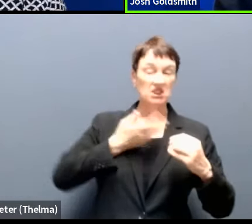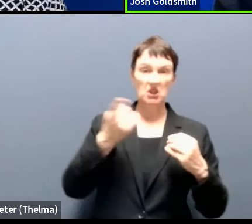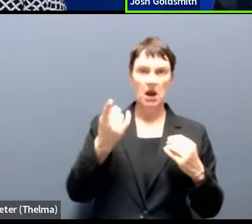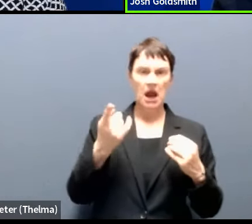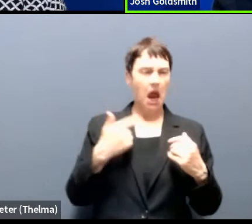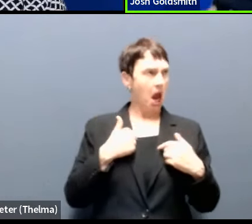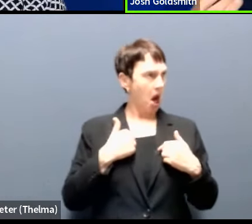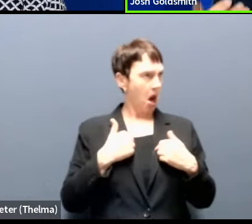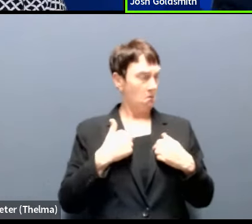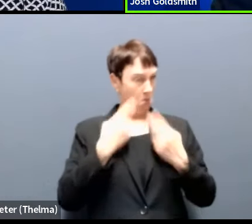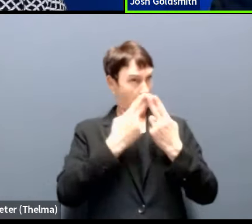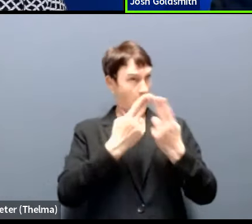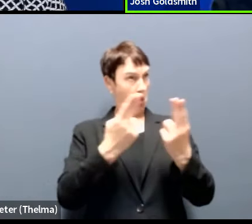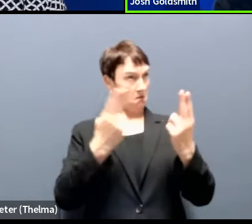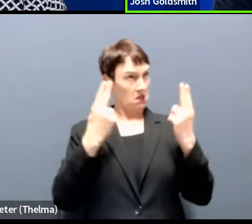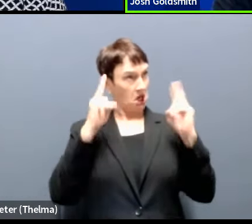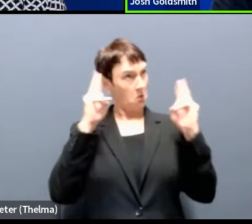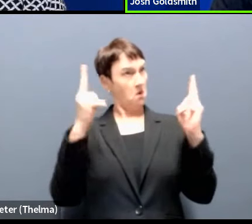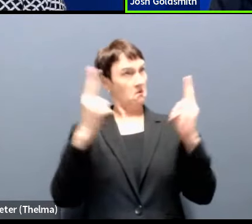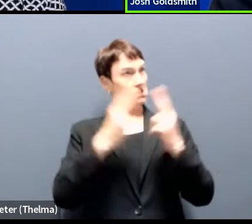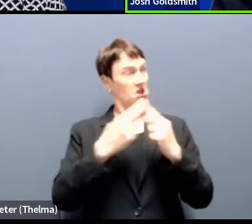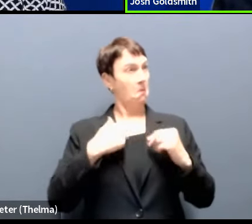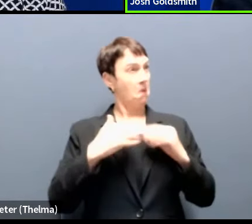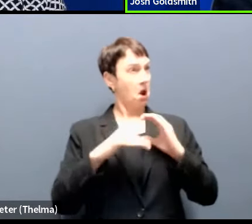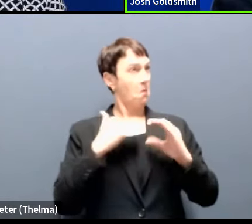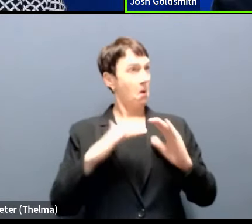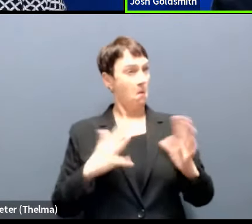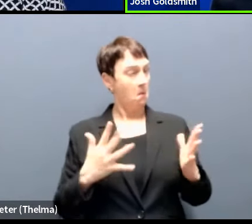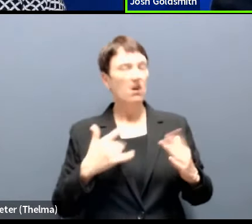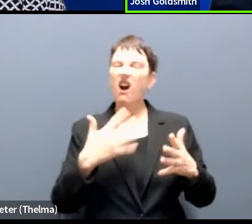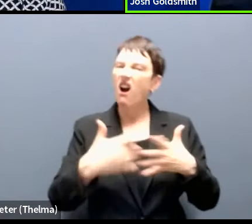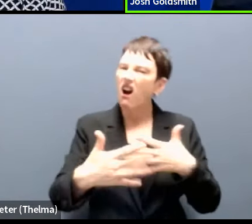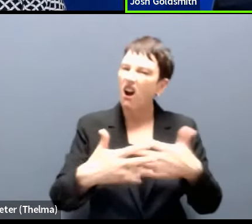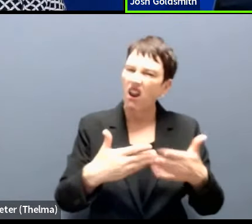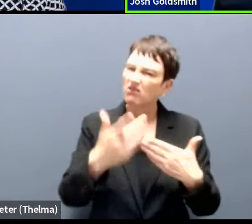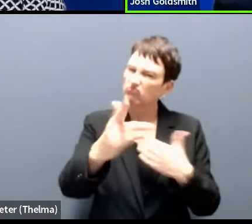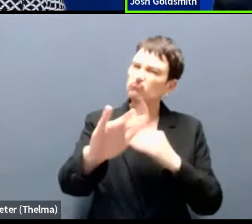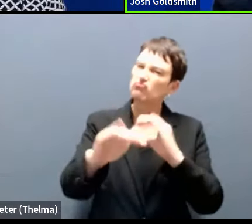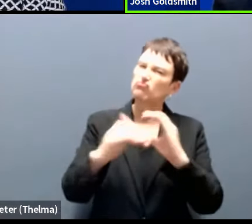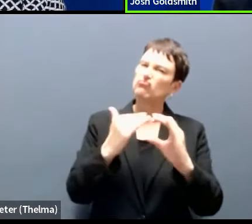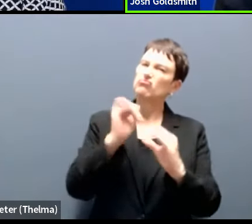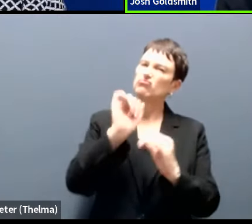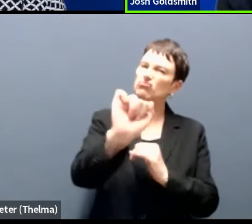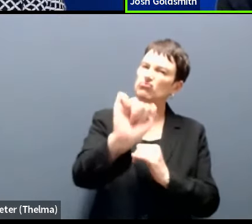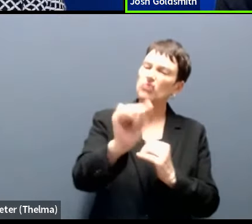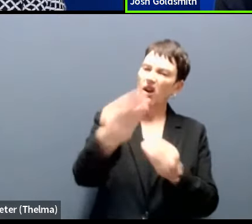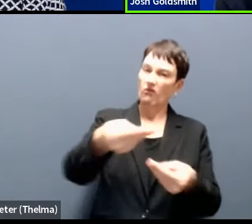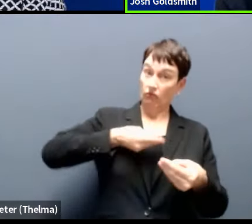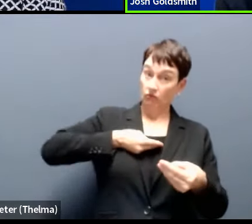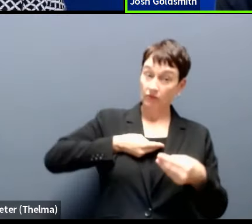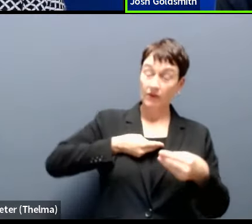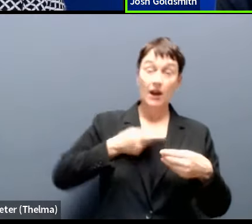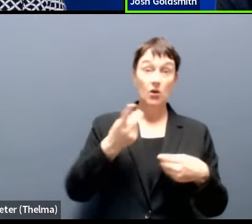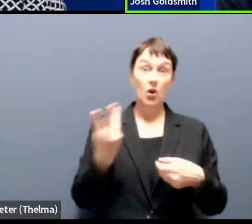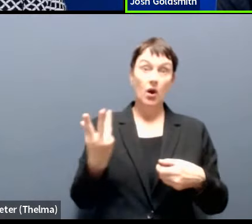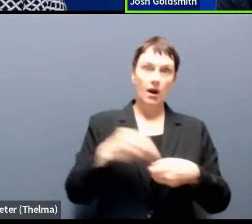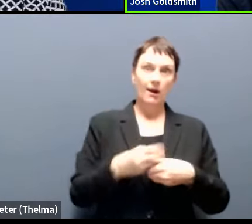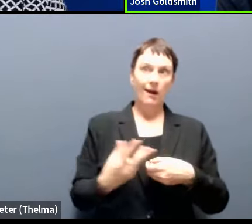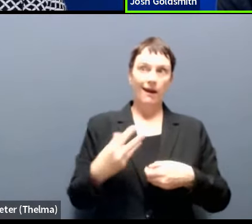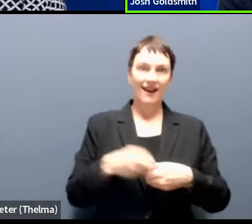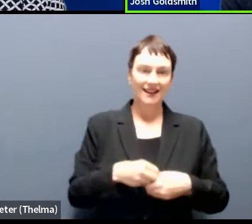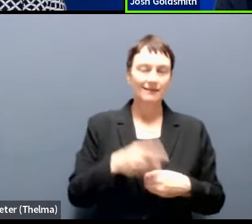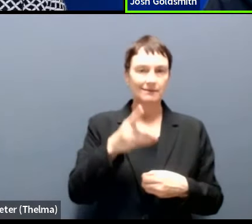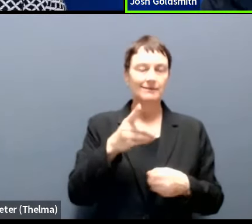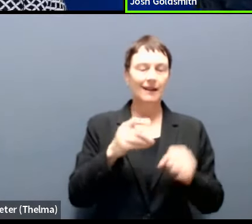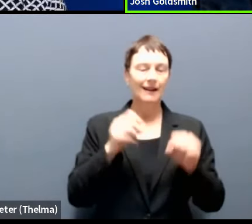follow up. And like all of our scholarships, the more you participate, the more chances you have to win. I just need a sip of